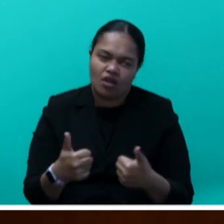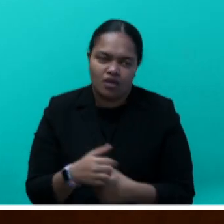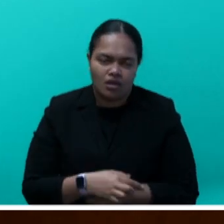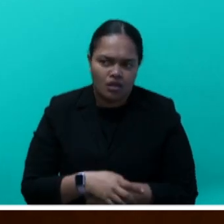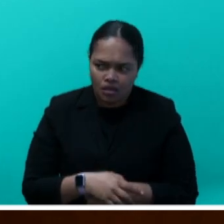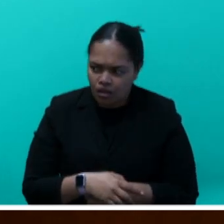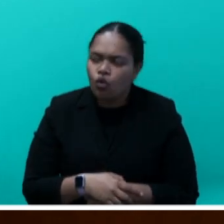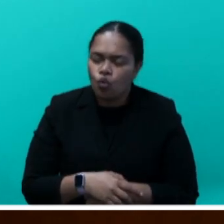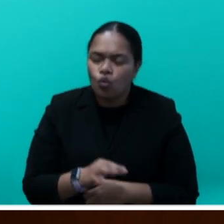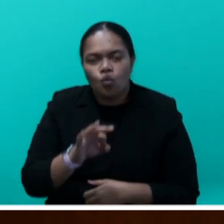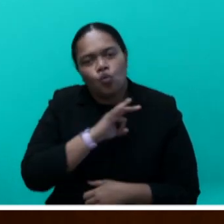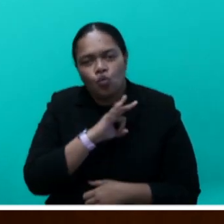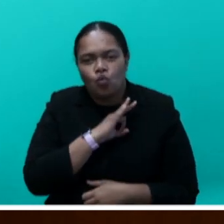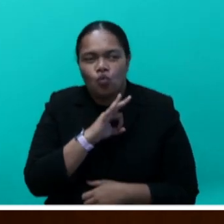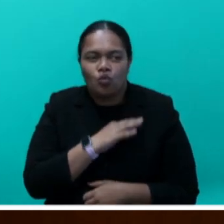Oh.